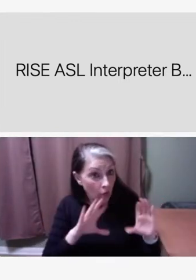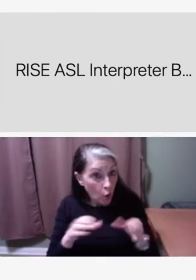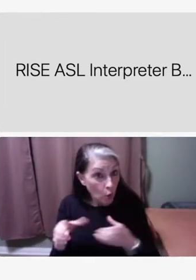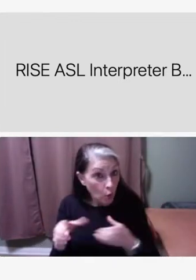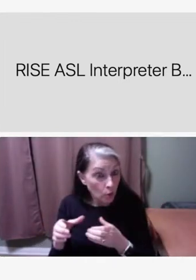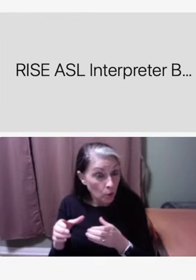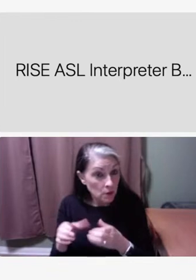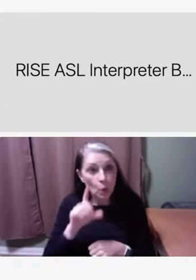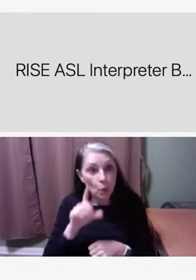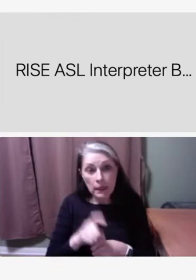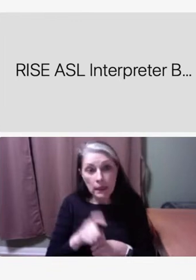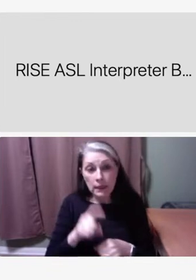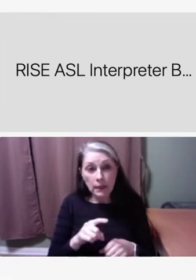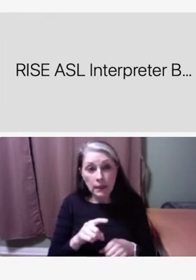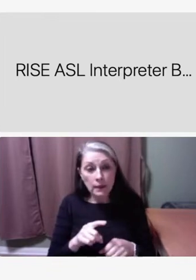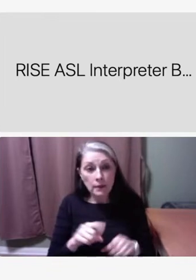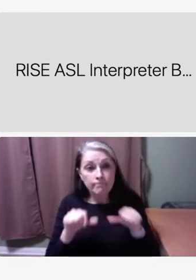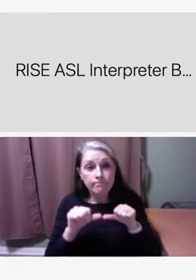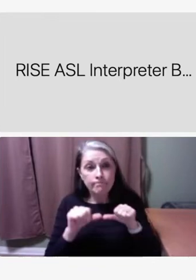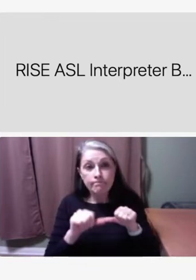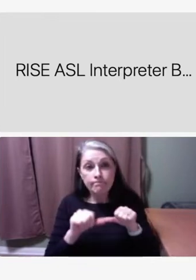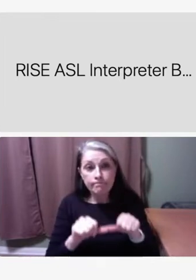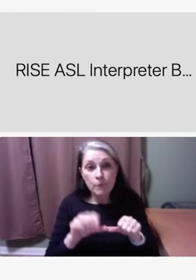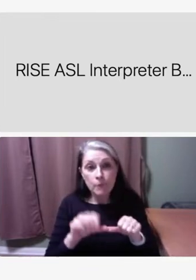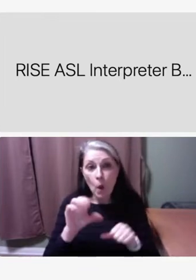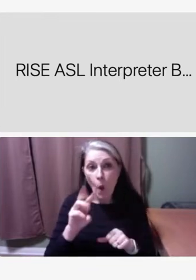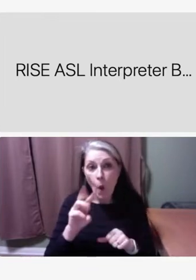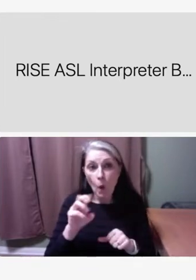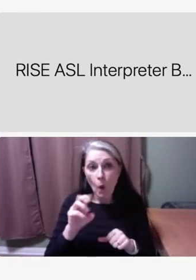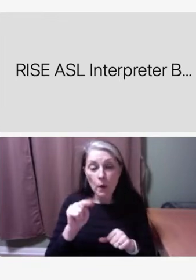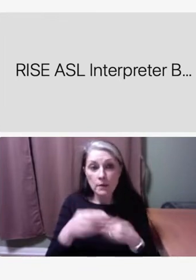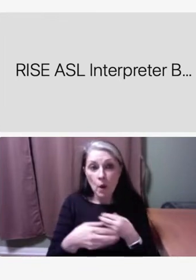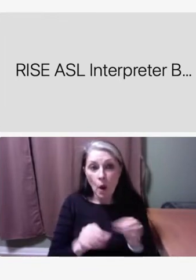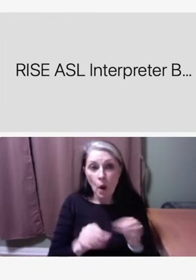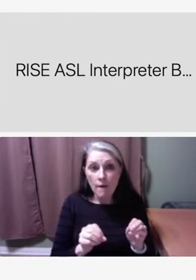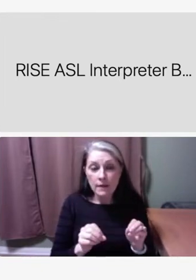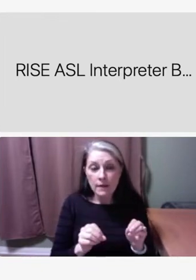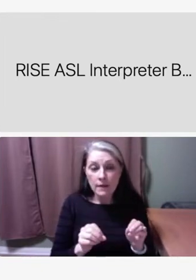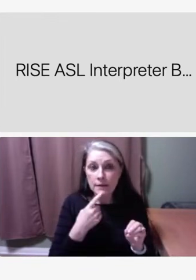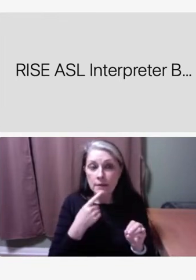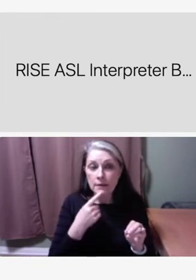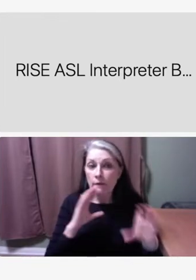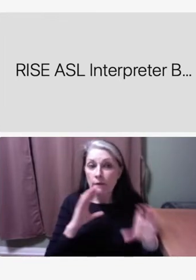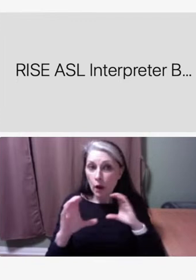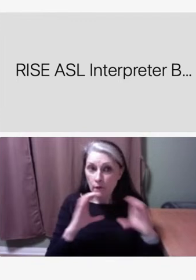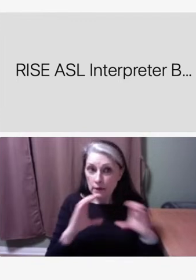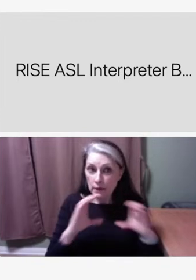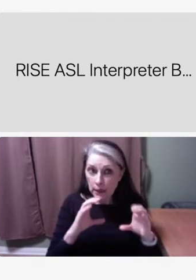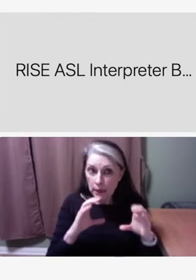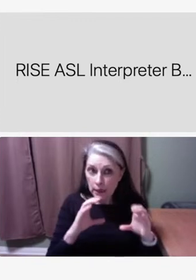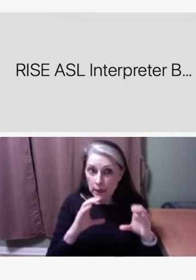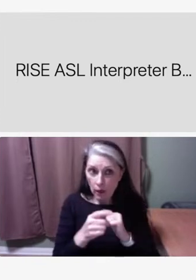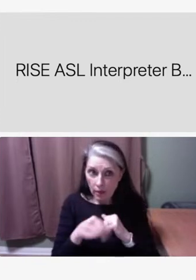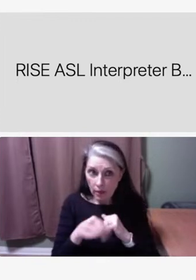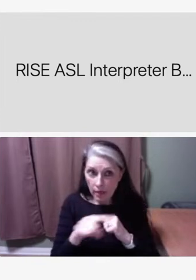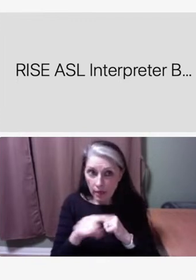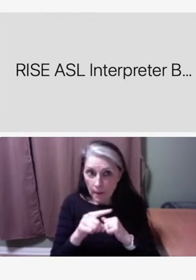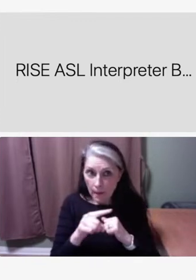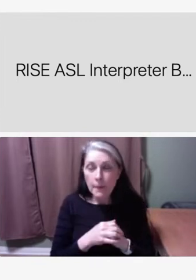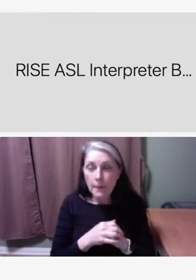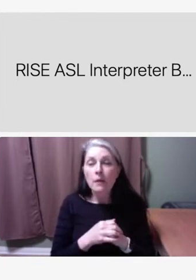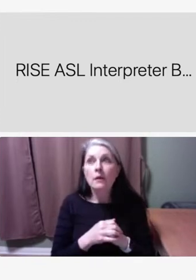know Owen's office meets. We have conversations with them, and when they do not meet